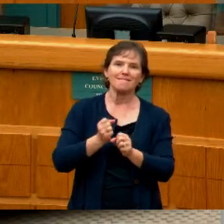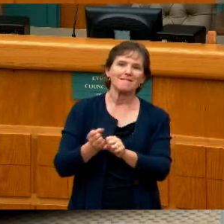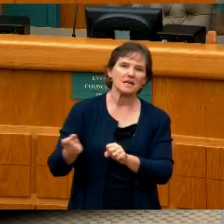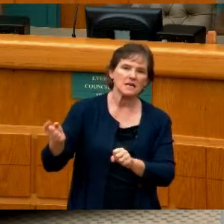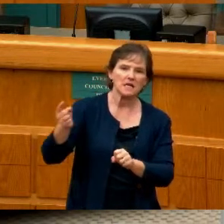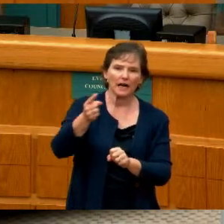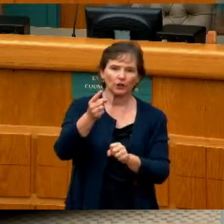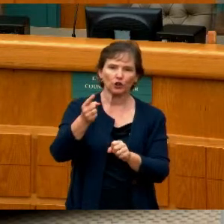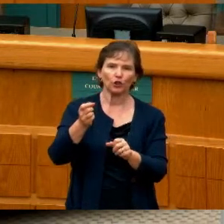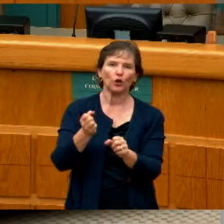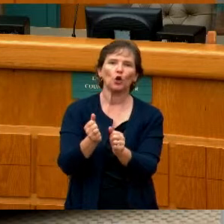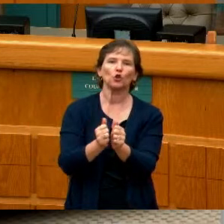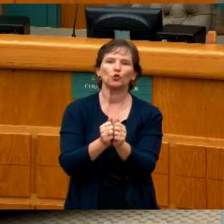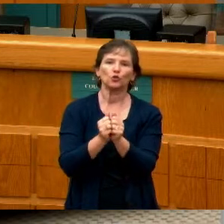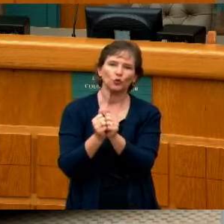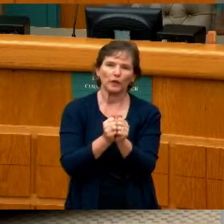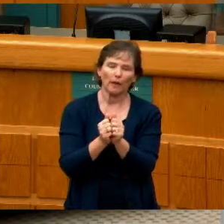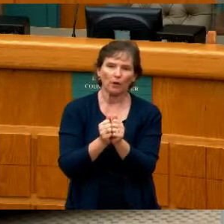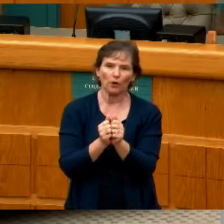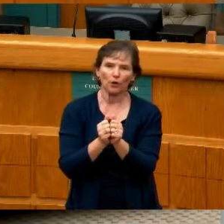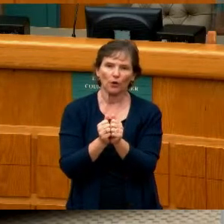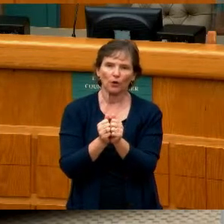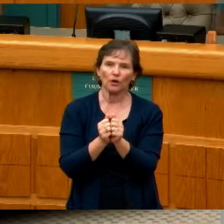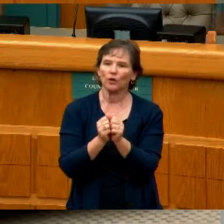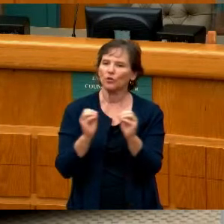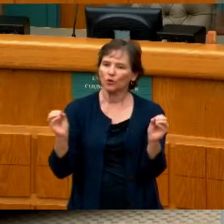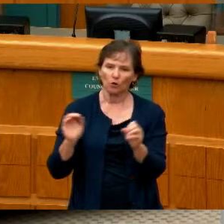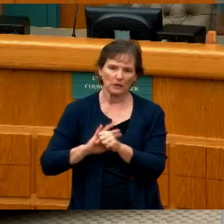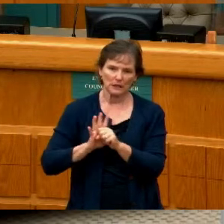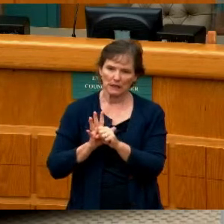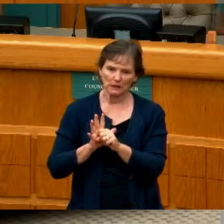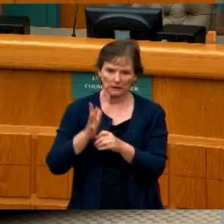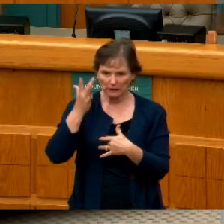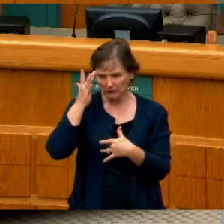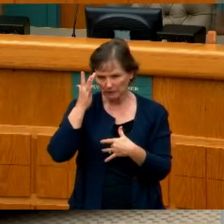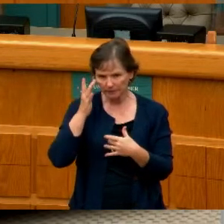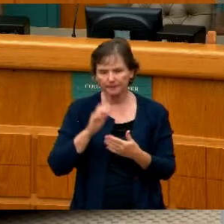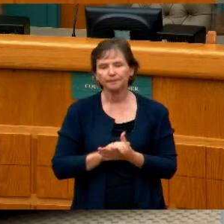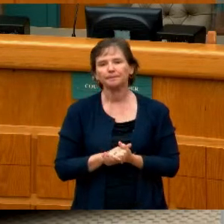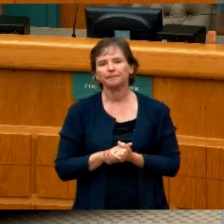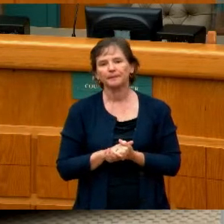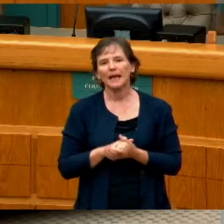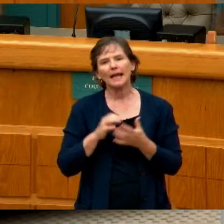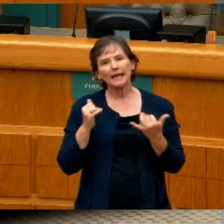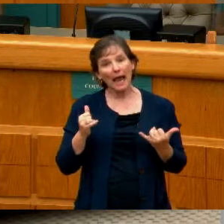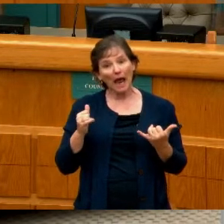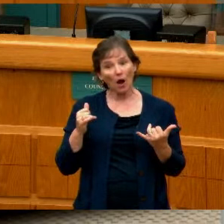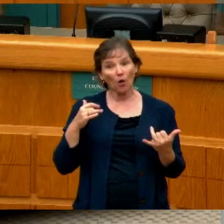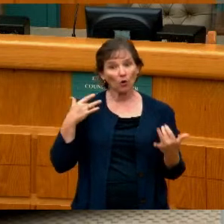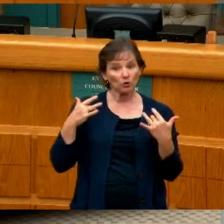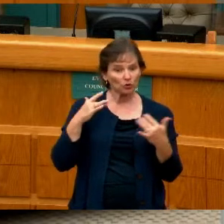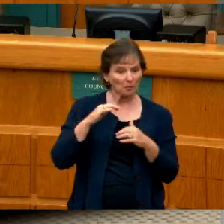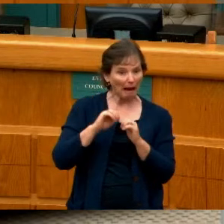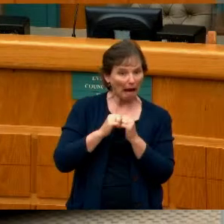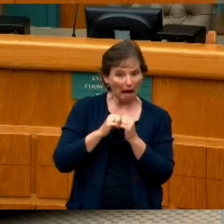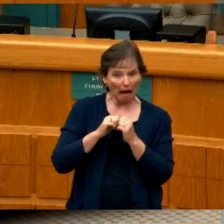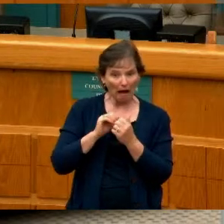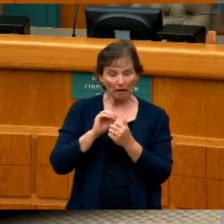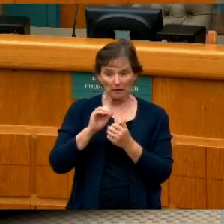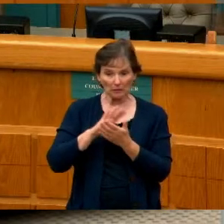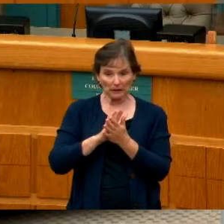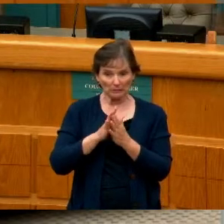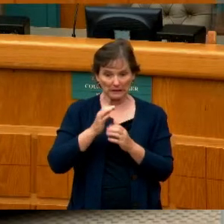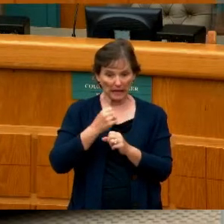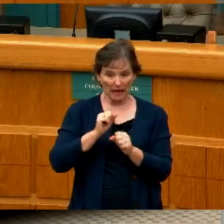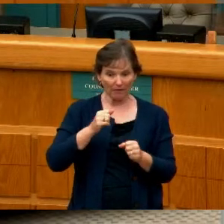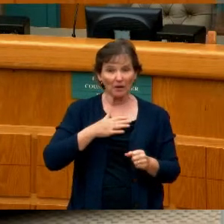way next year, and that's together without these. So let's talk about ways that you can also be